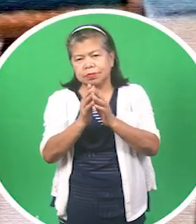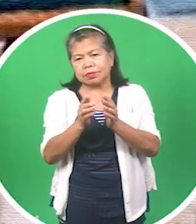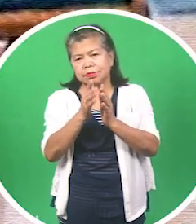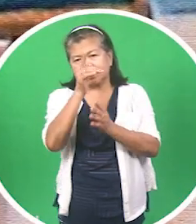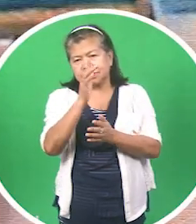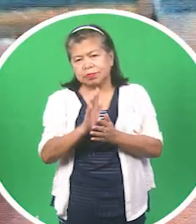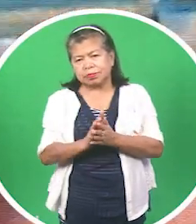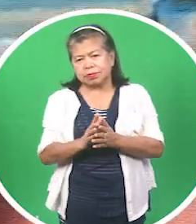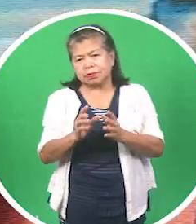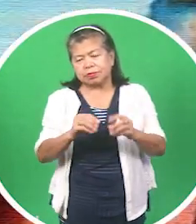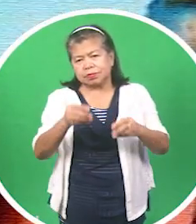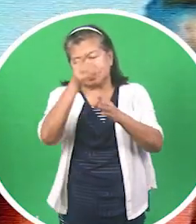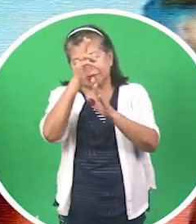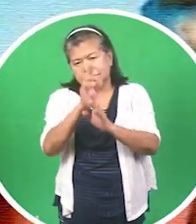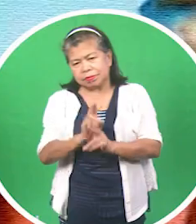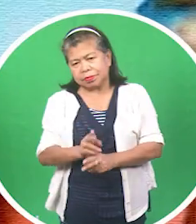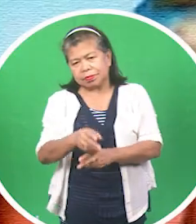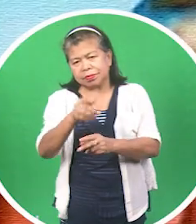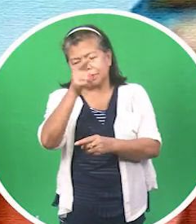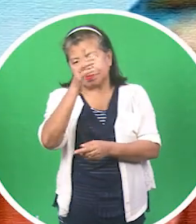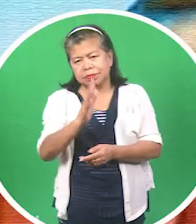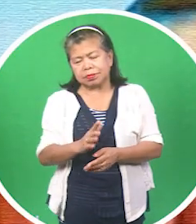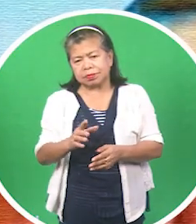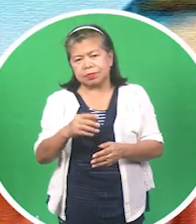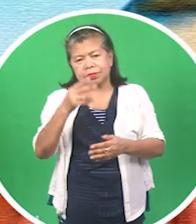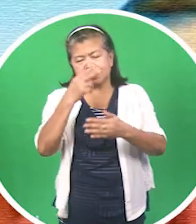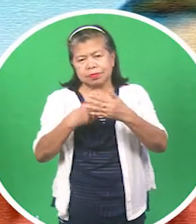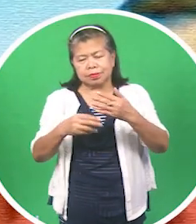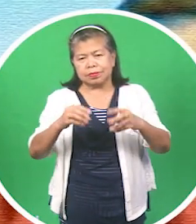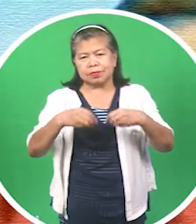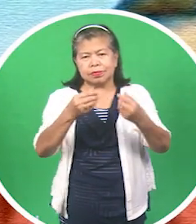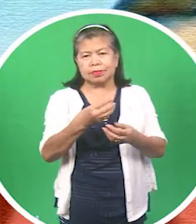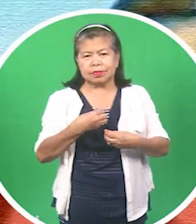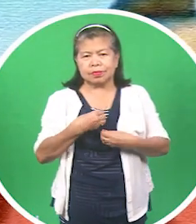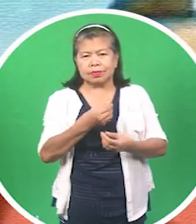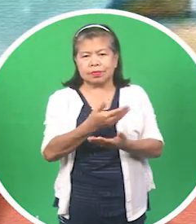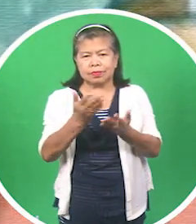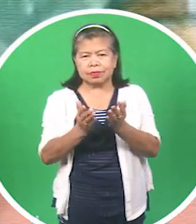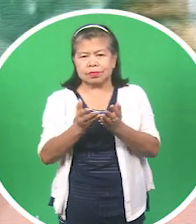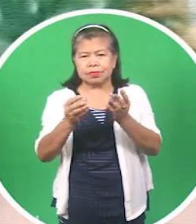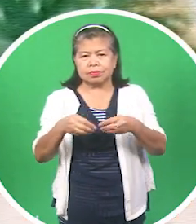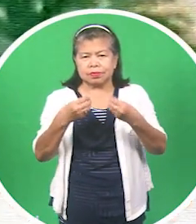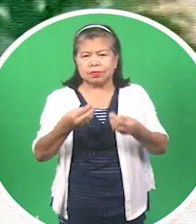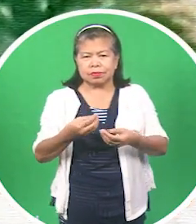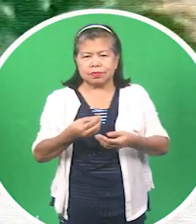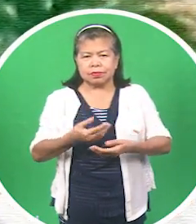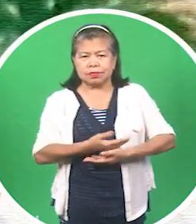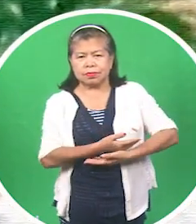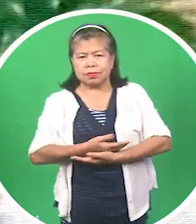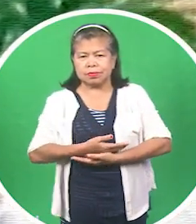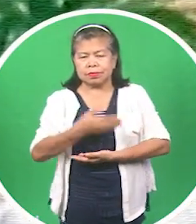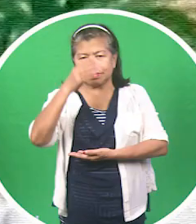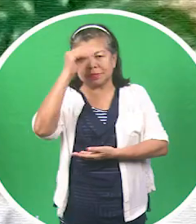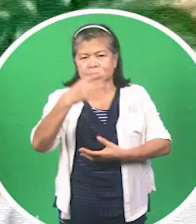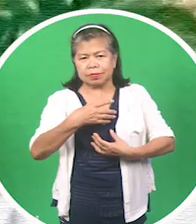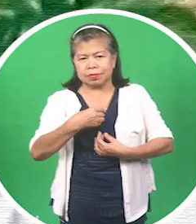temple. But Hannah was sad. She did not have a baby of her own yet. A baby boy was